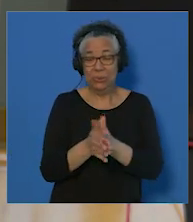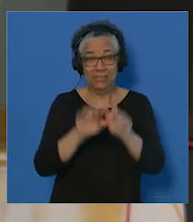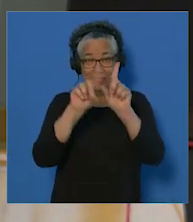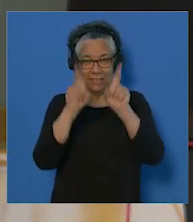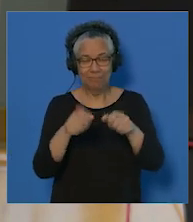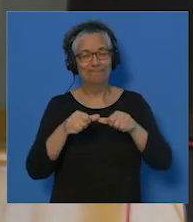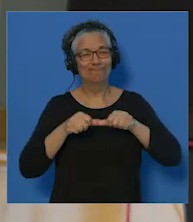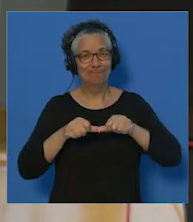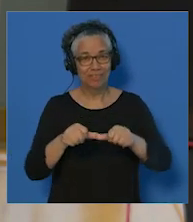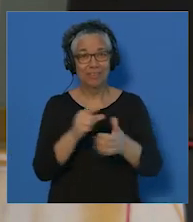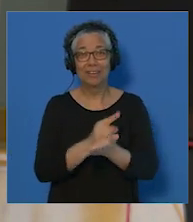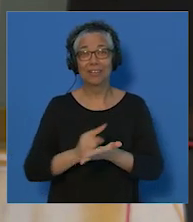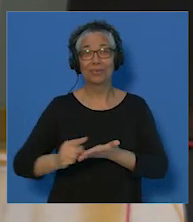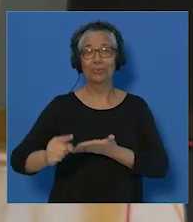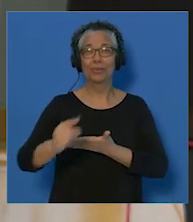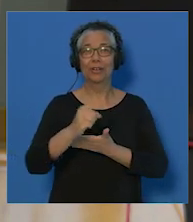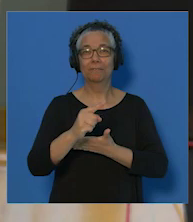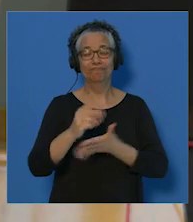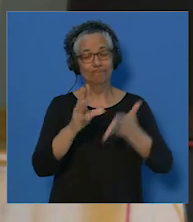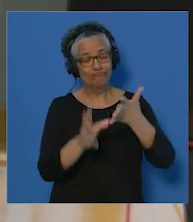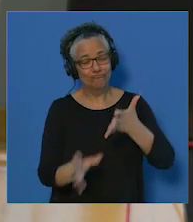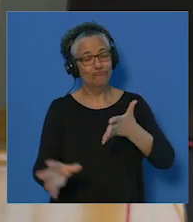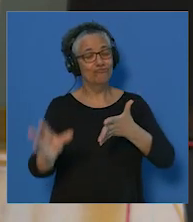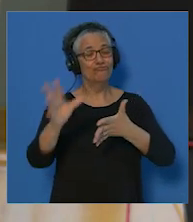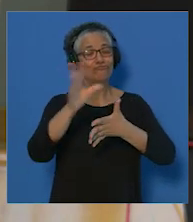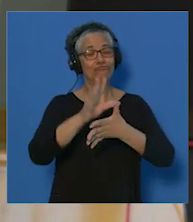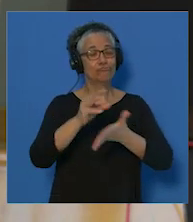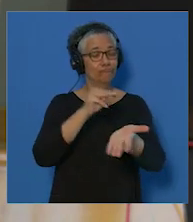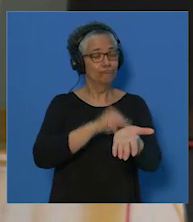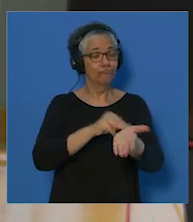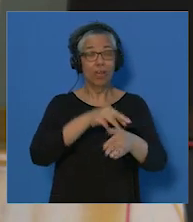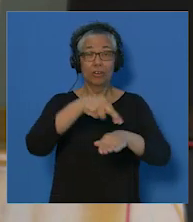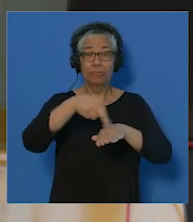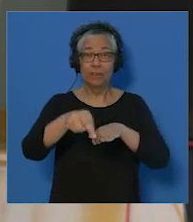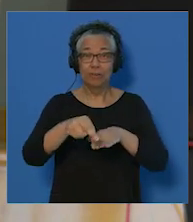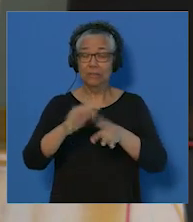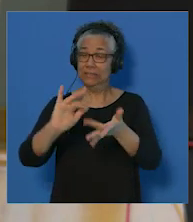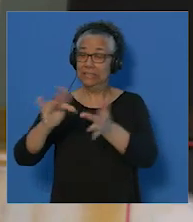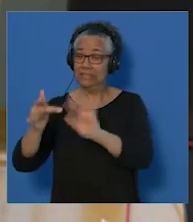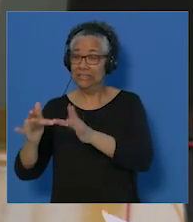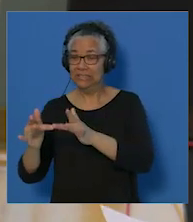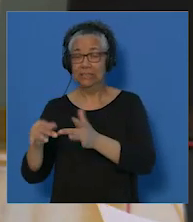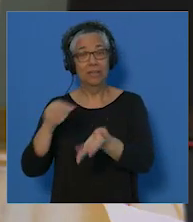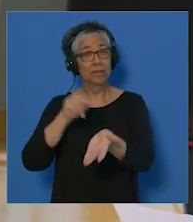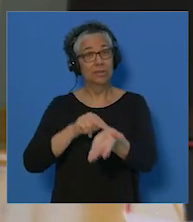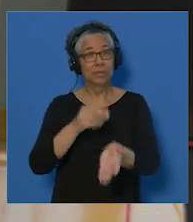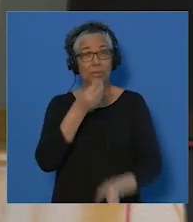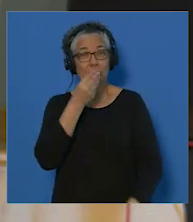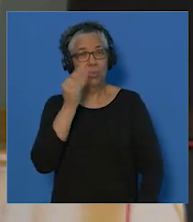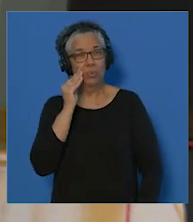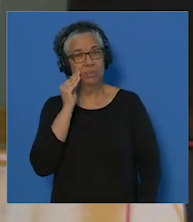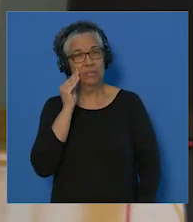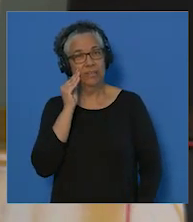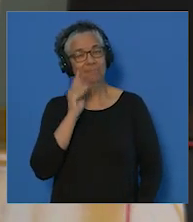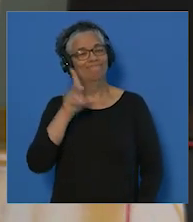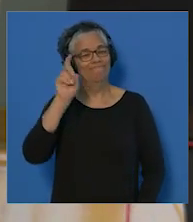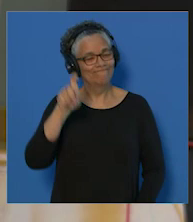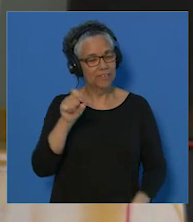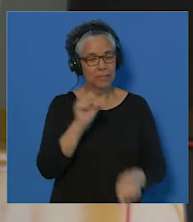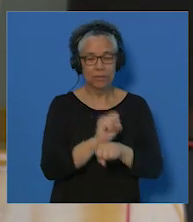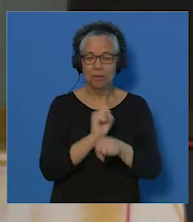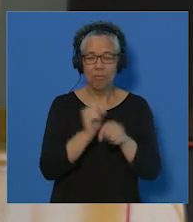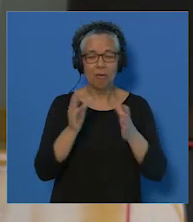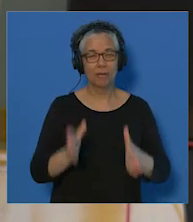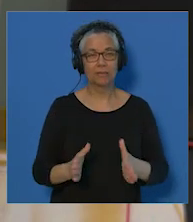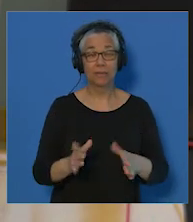continue next week, prioritizing physician referrals, contacts, nursing homes, and essential workers,